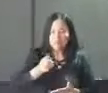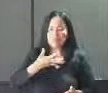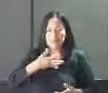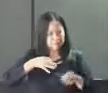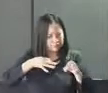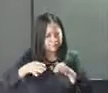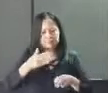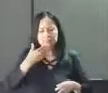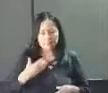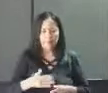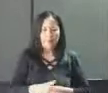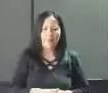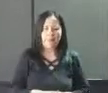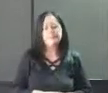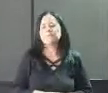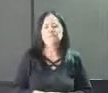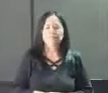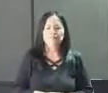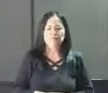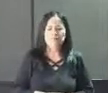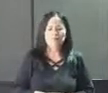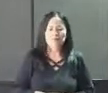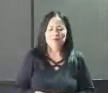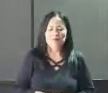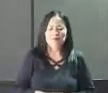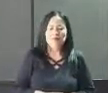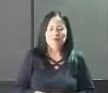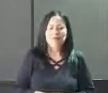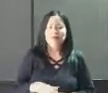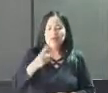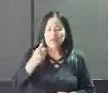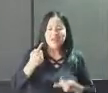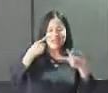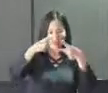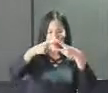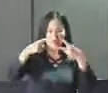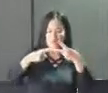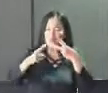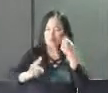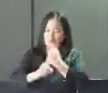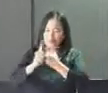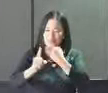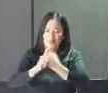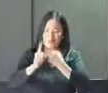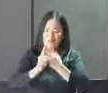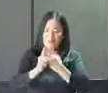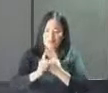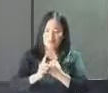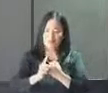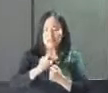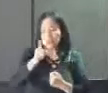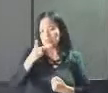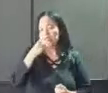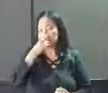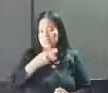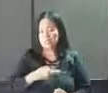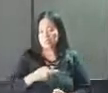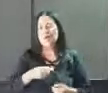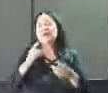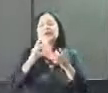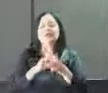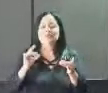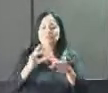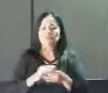women and all the people who live in that territory. And there are two clear challenges, and many others, but two I heard from